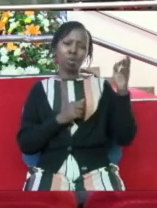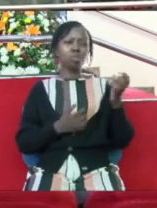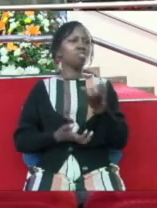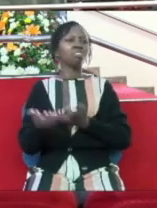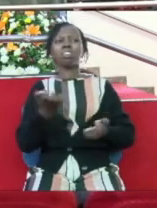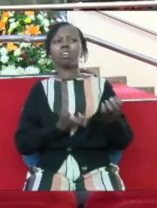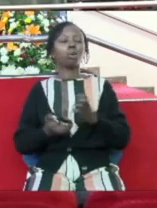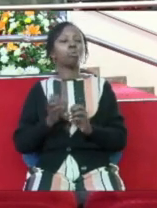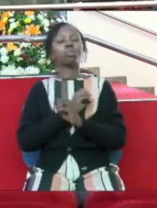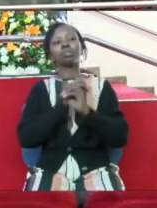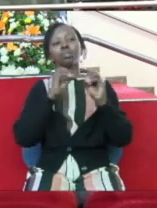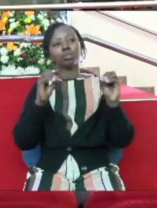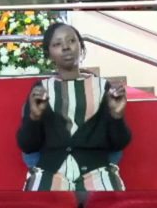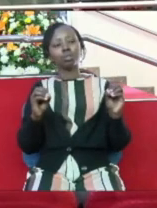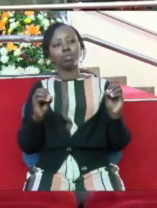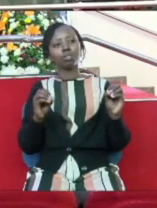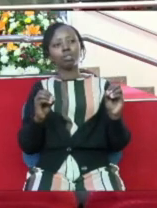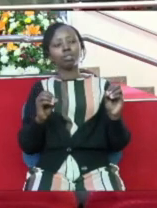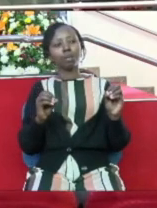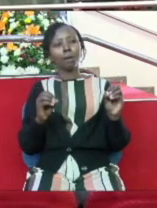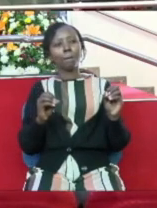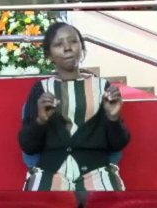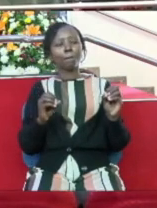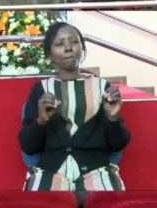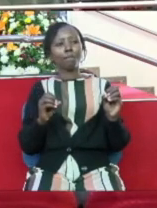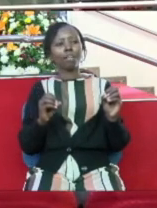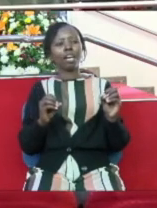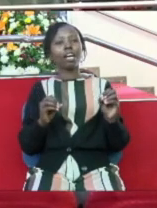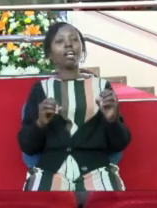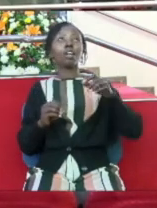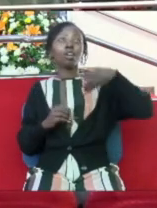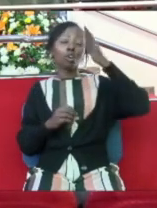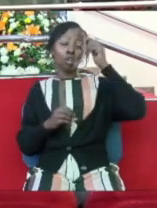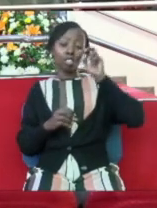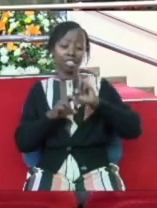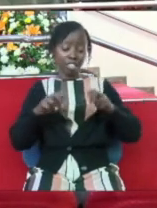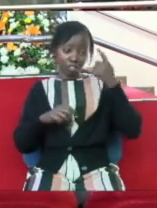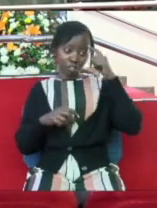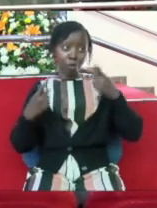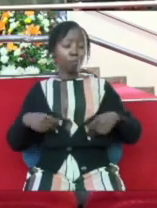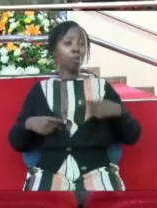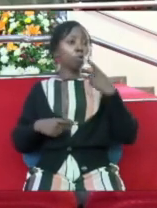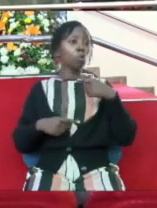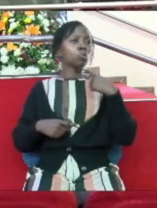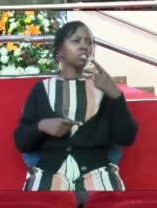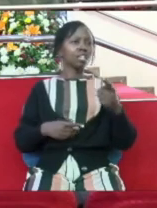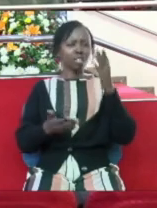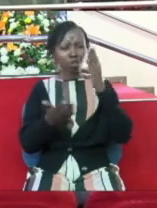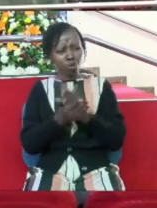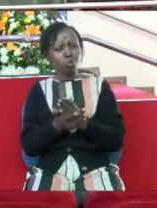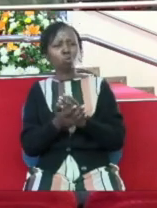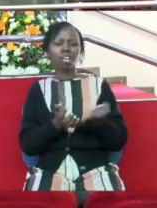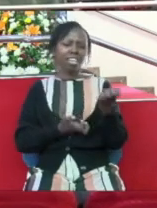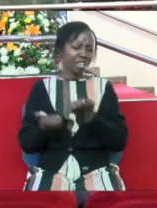say irrespective of the fact that my house has not been paid, watasema hata kama nyumba yangu sijalipia kodi, I will still love this God, I'll walk